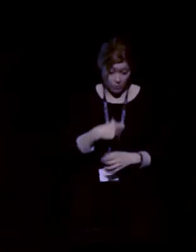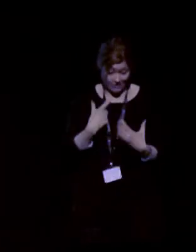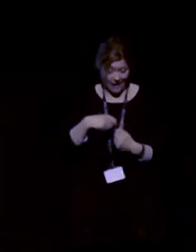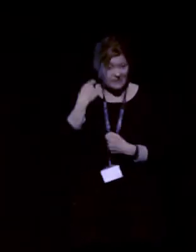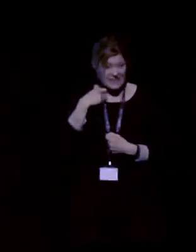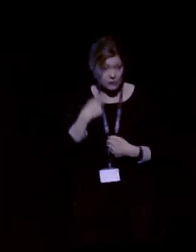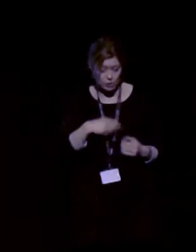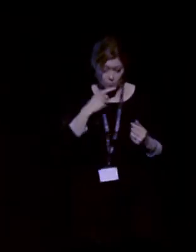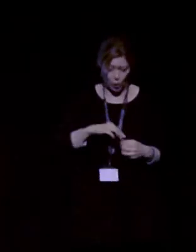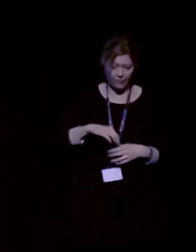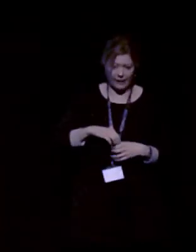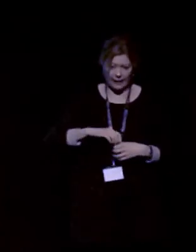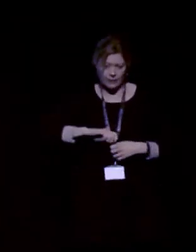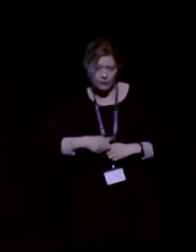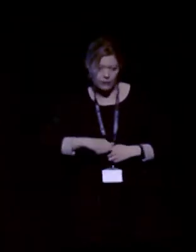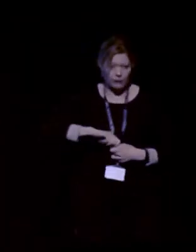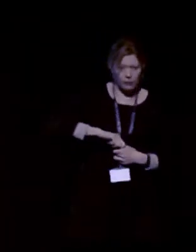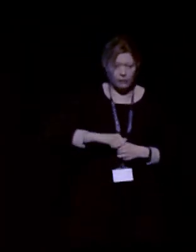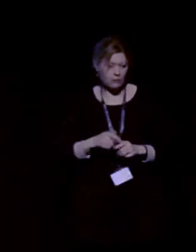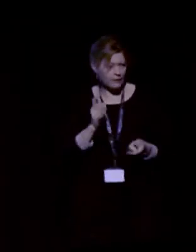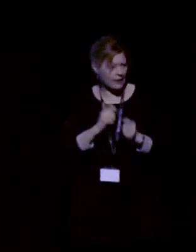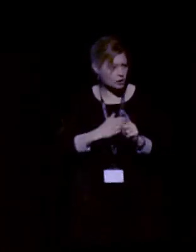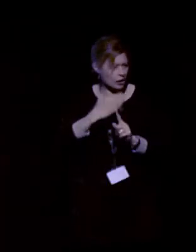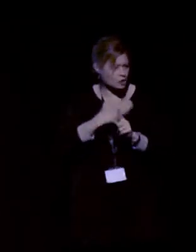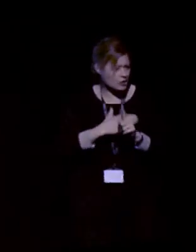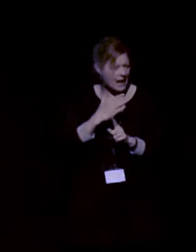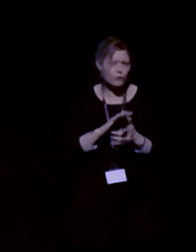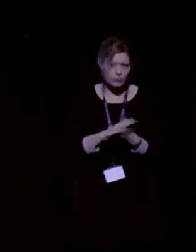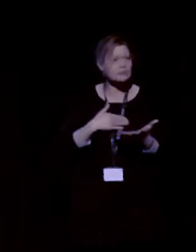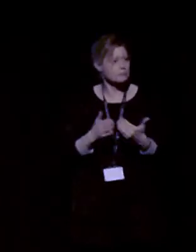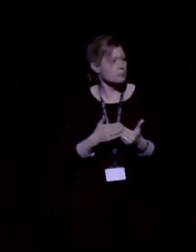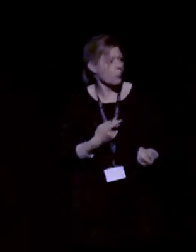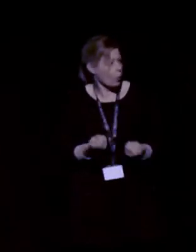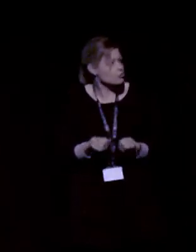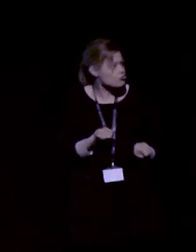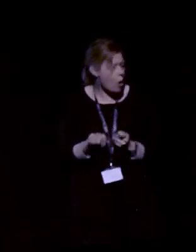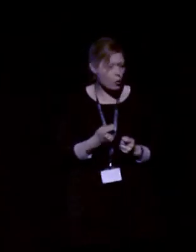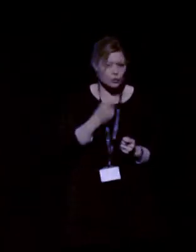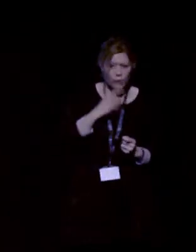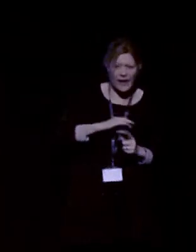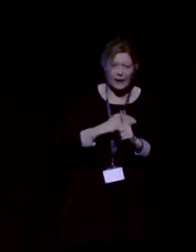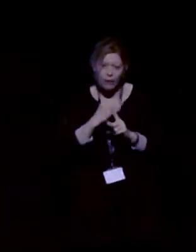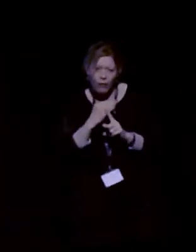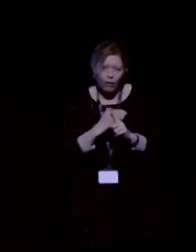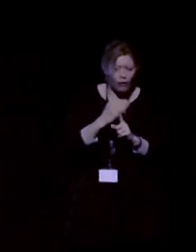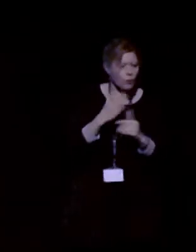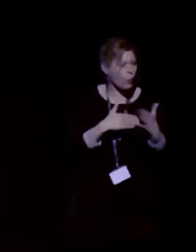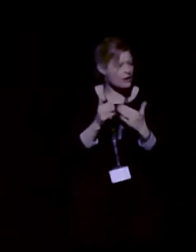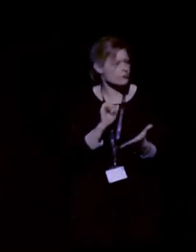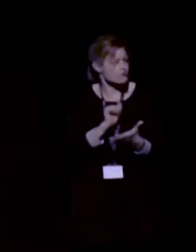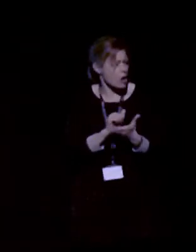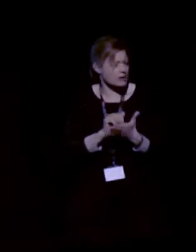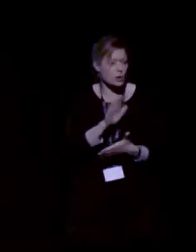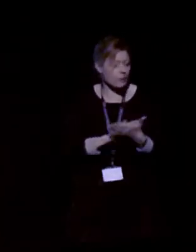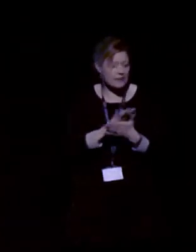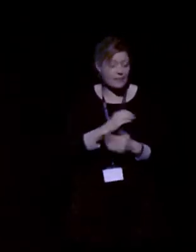can adjust the level how they like it in theory, and they can get it at the level that's just right for them to distract them from the tinnitus or